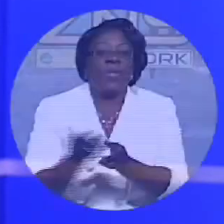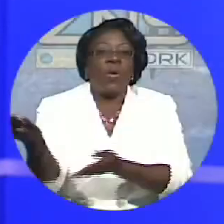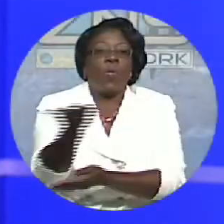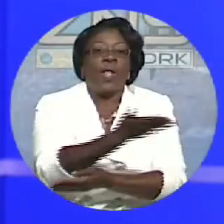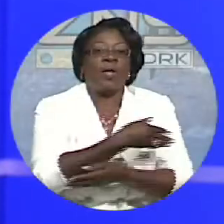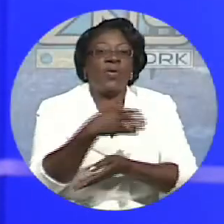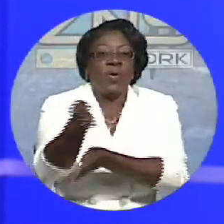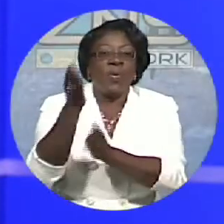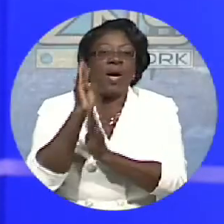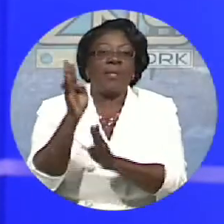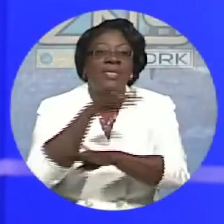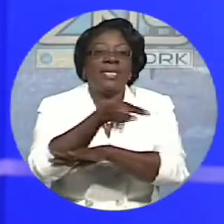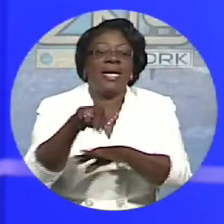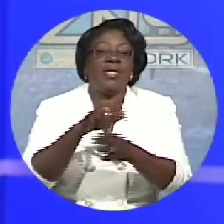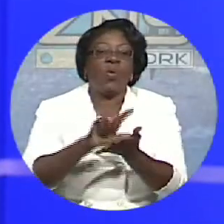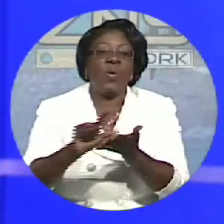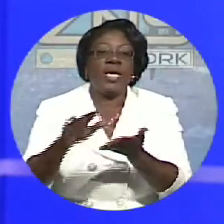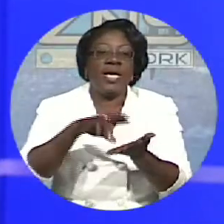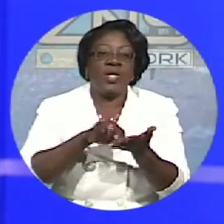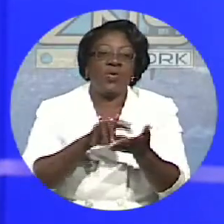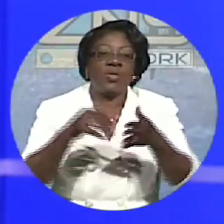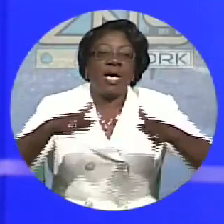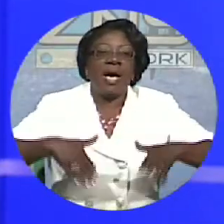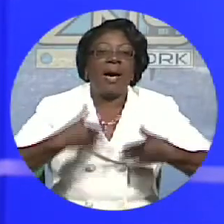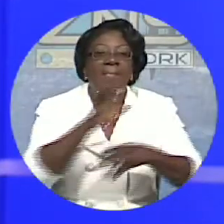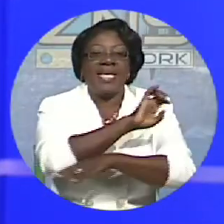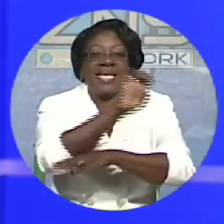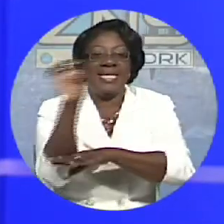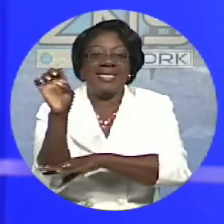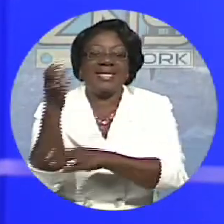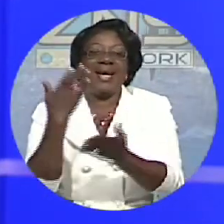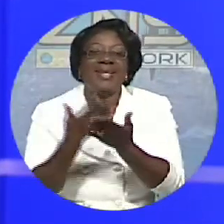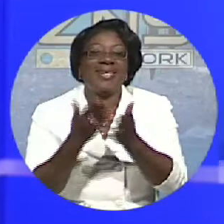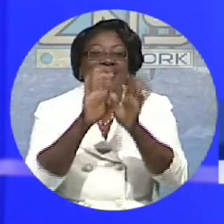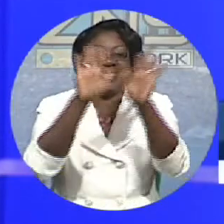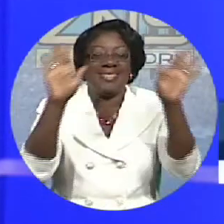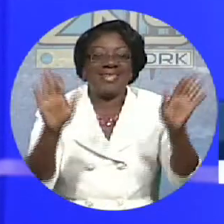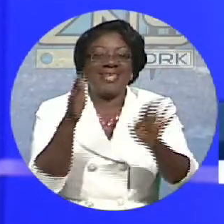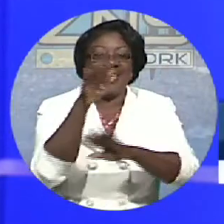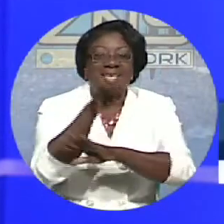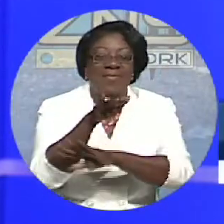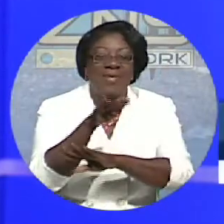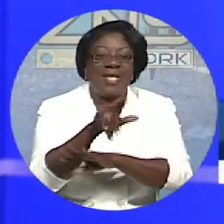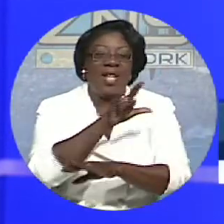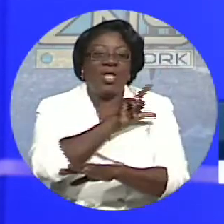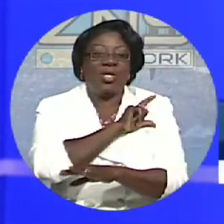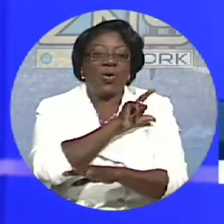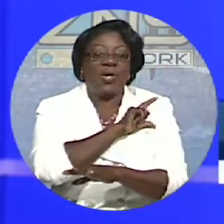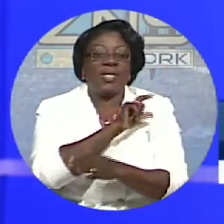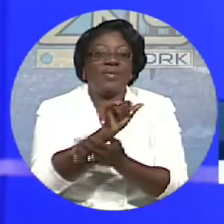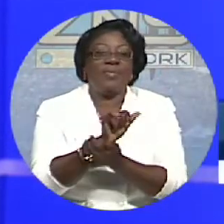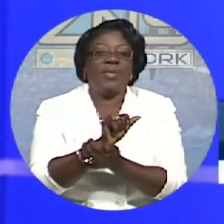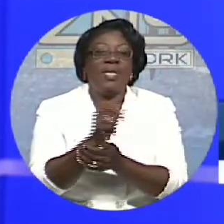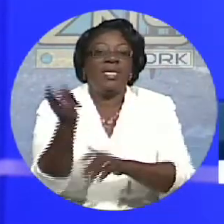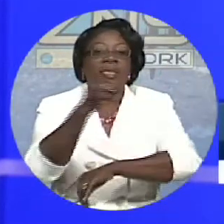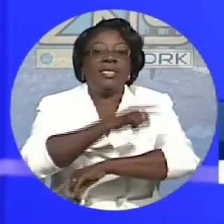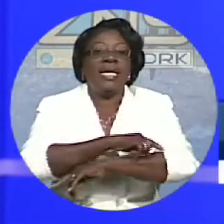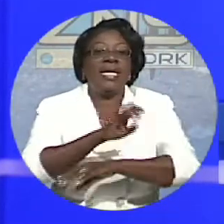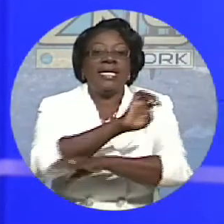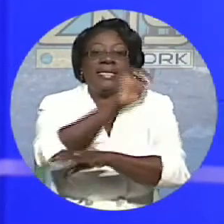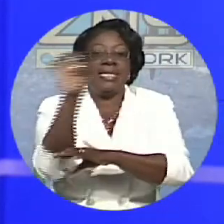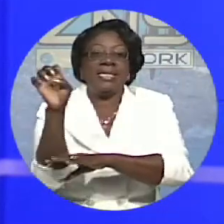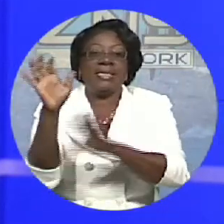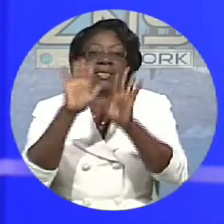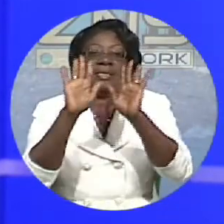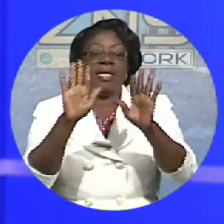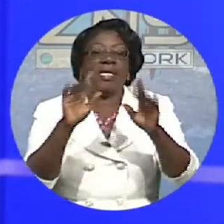Welcome to the Bahamas Tonight, the weekend edition. Happy Easter and good Sunday evening, everyone. I'm LaDawn Davis. Thanks for joining us. Today is Easter